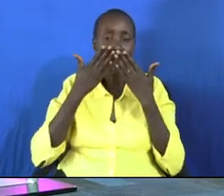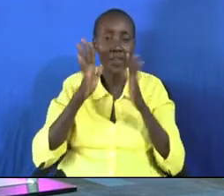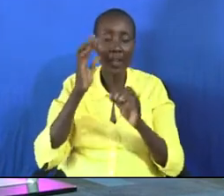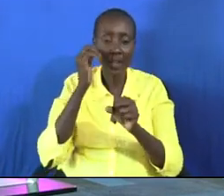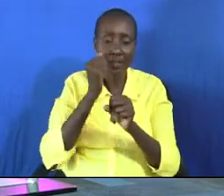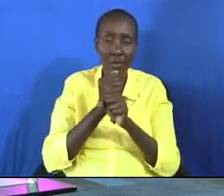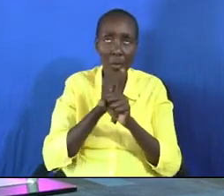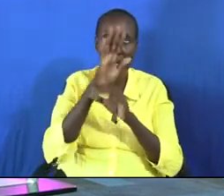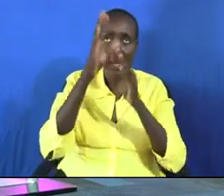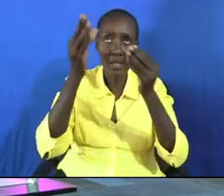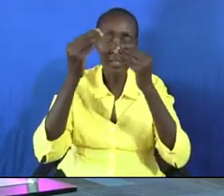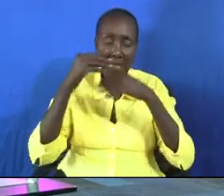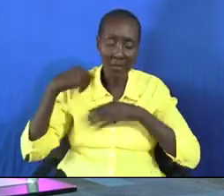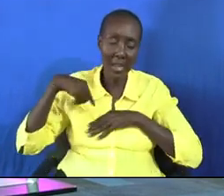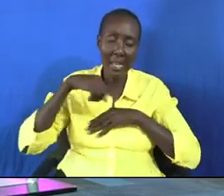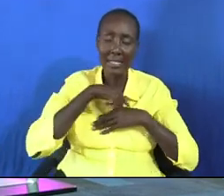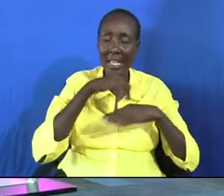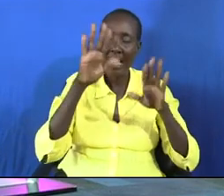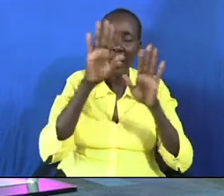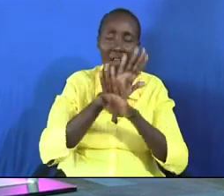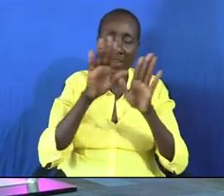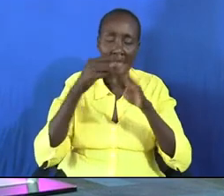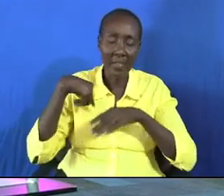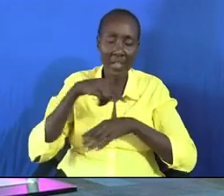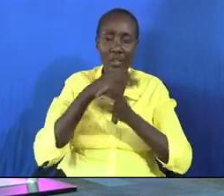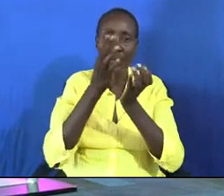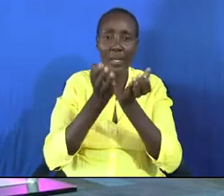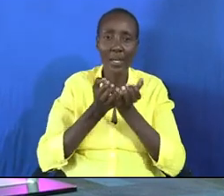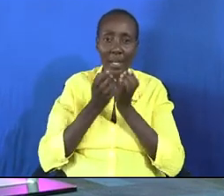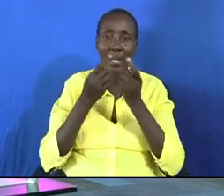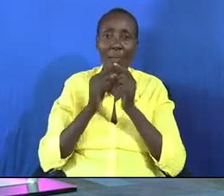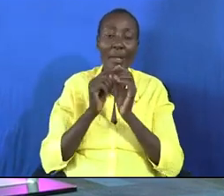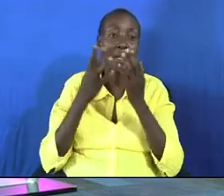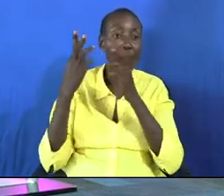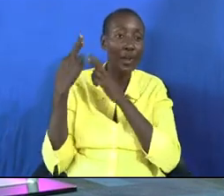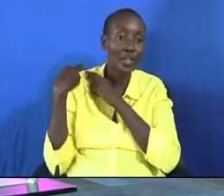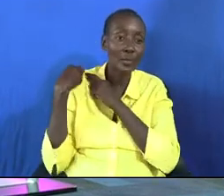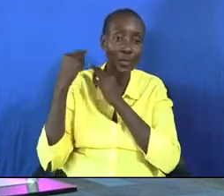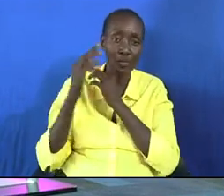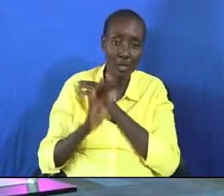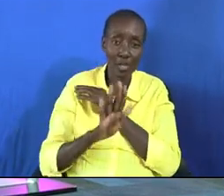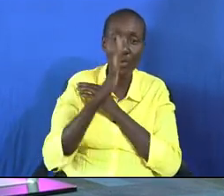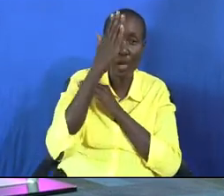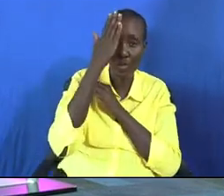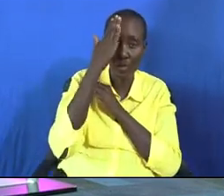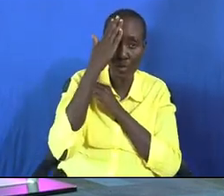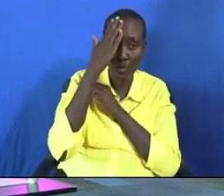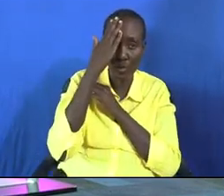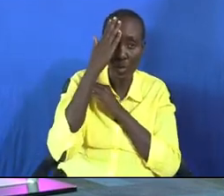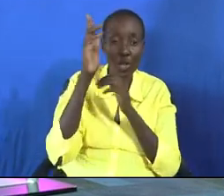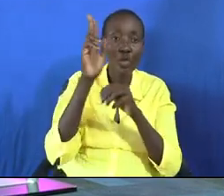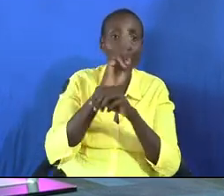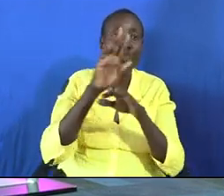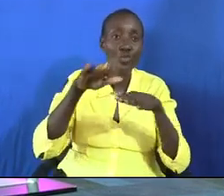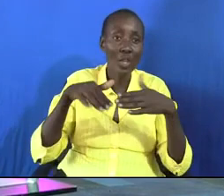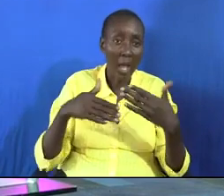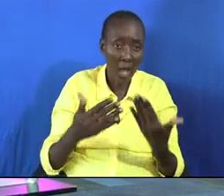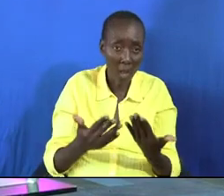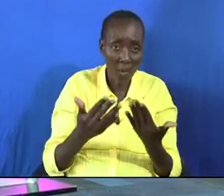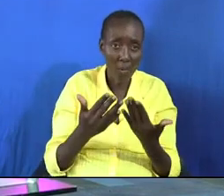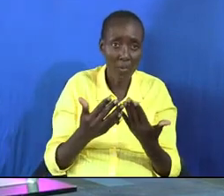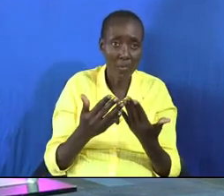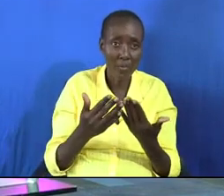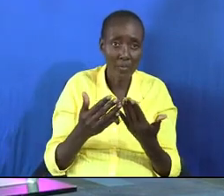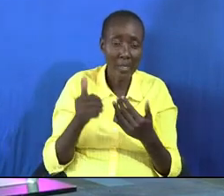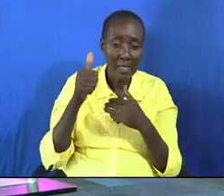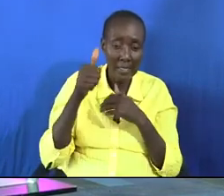has provided everything that we need. It is up to you to know how to flip the switch. Turn